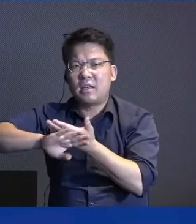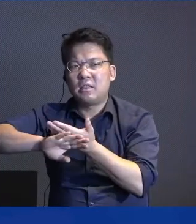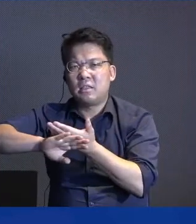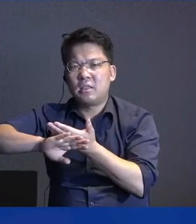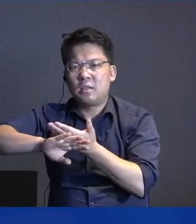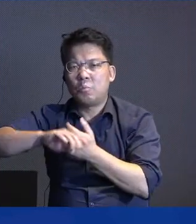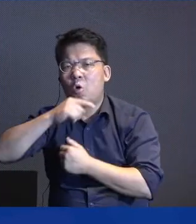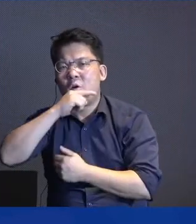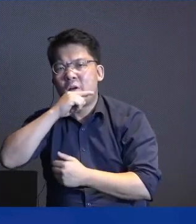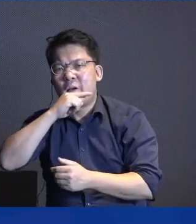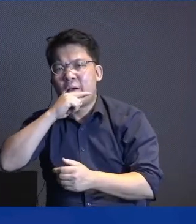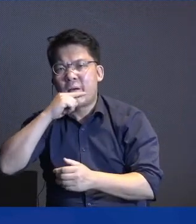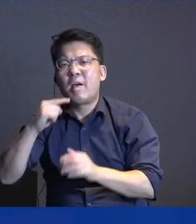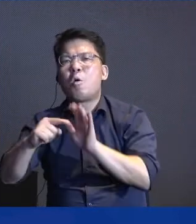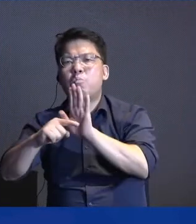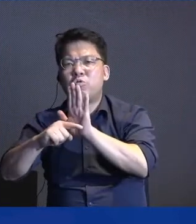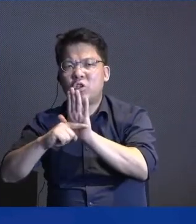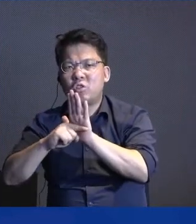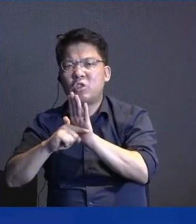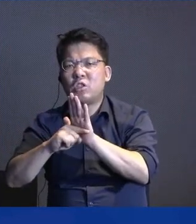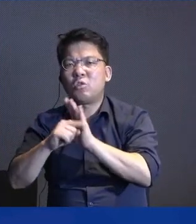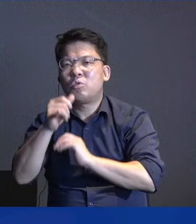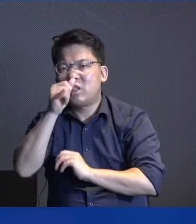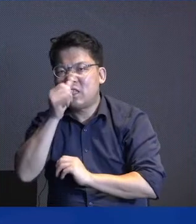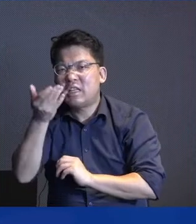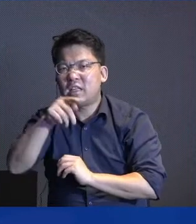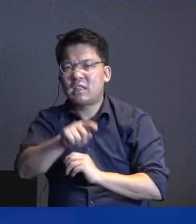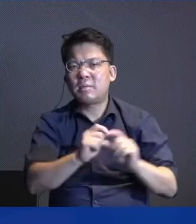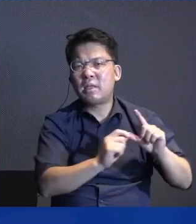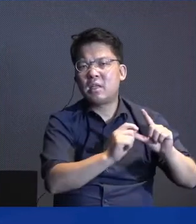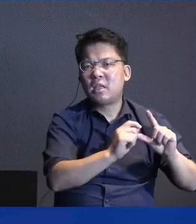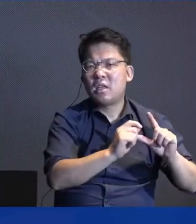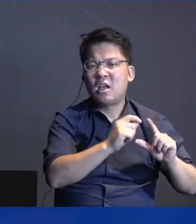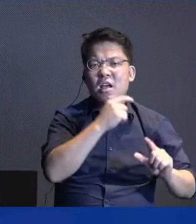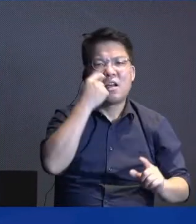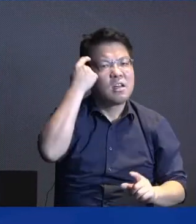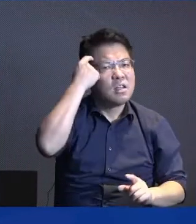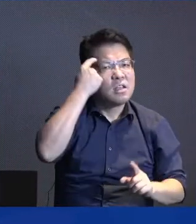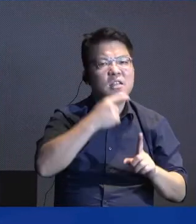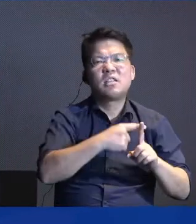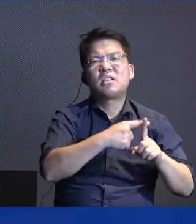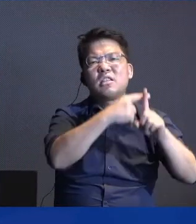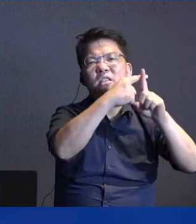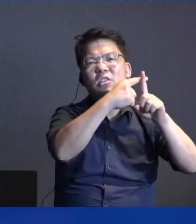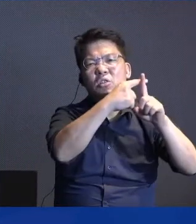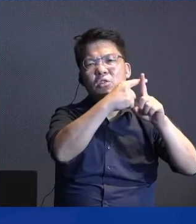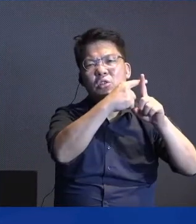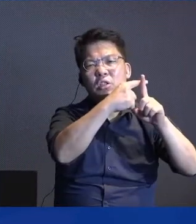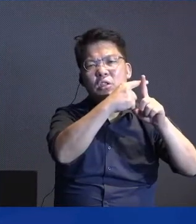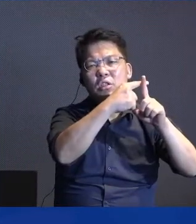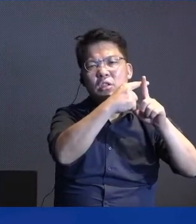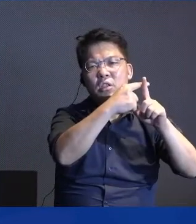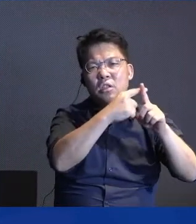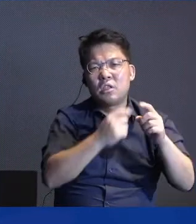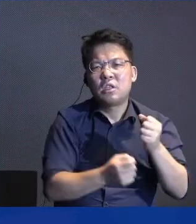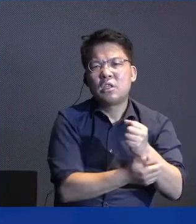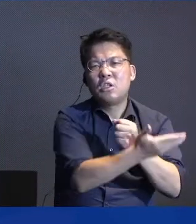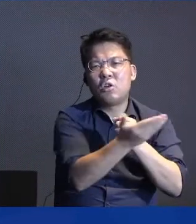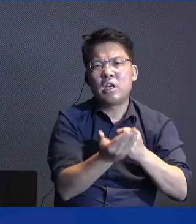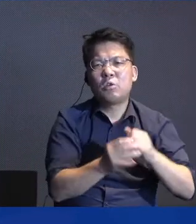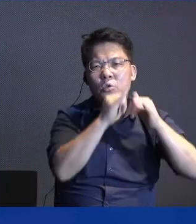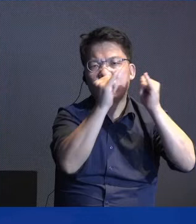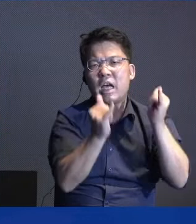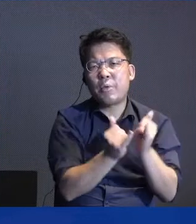such as positive psychology, humanitic psychology, and developmental psychology. So by doing so, we can